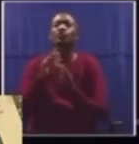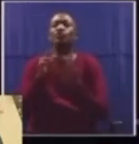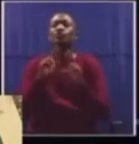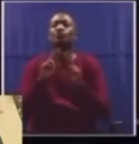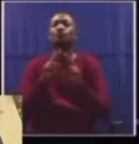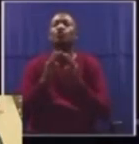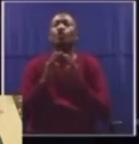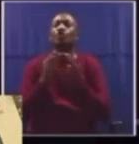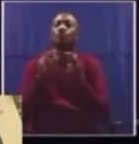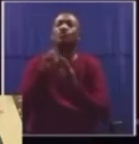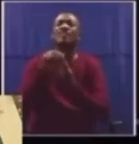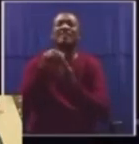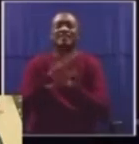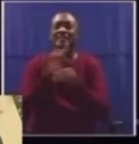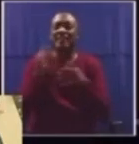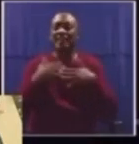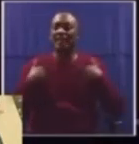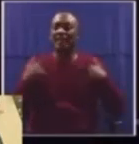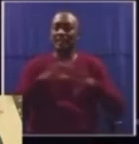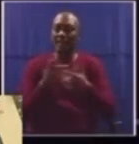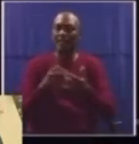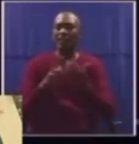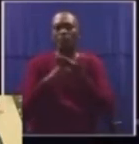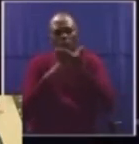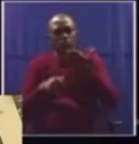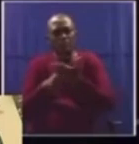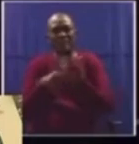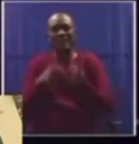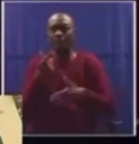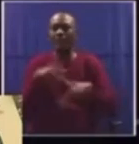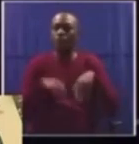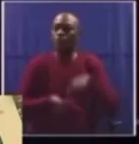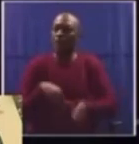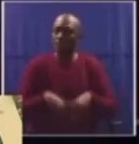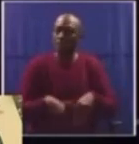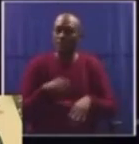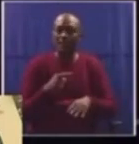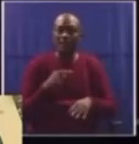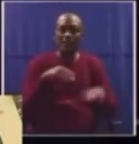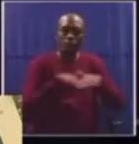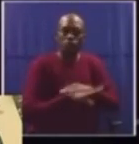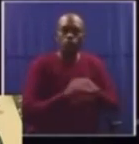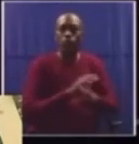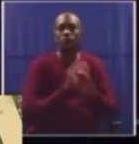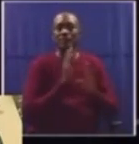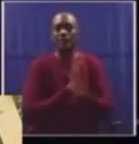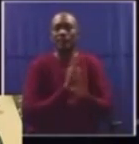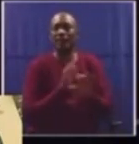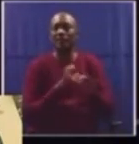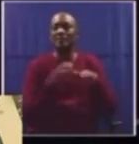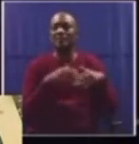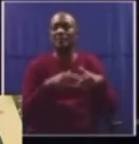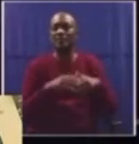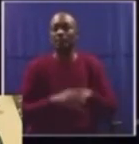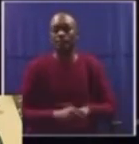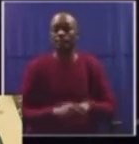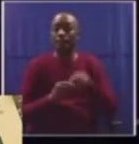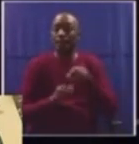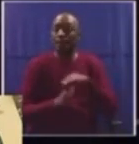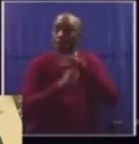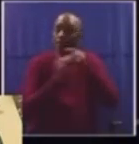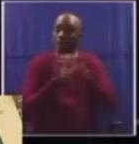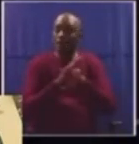is to loot the state of its money and put it into the coffers of the private sector. Prioritize primary